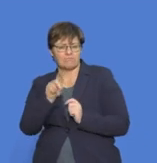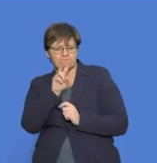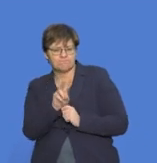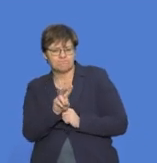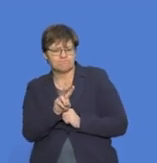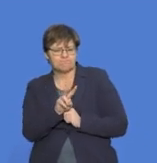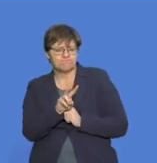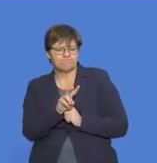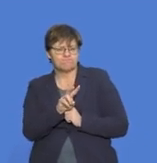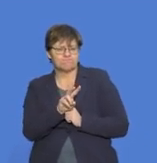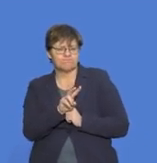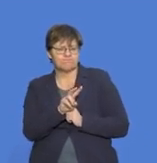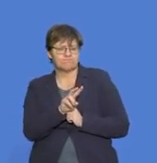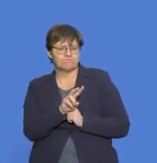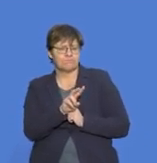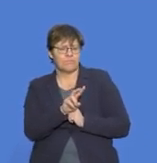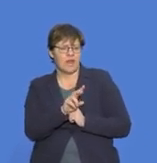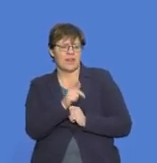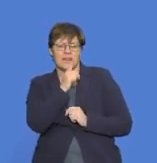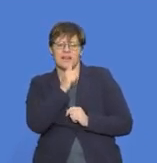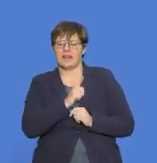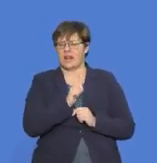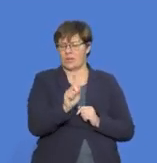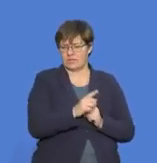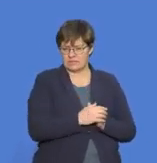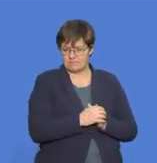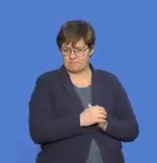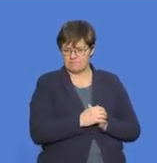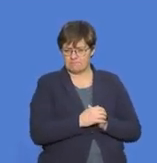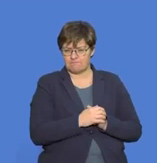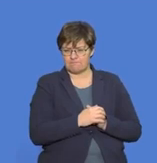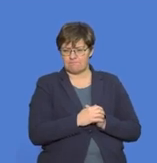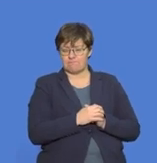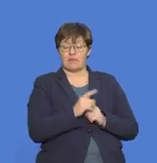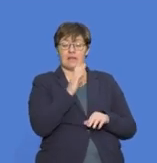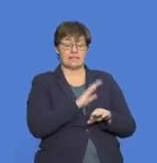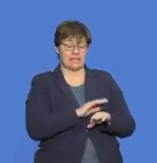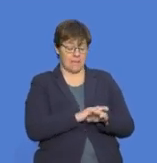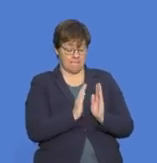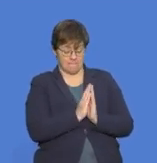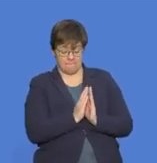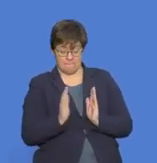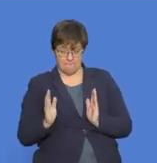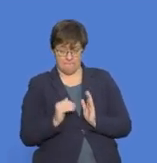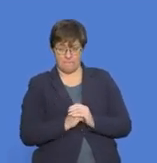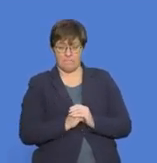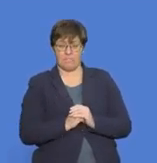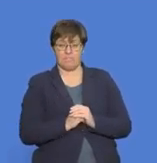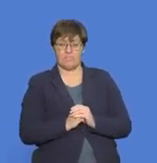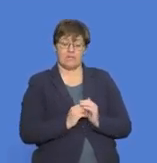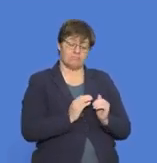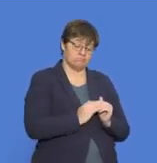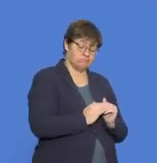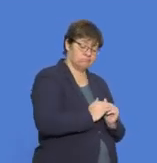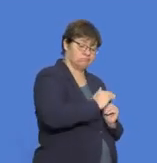graph actually telling us? Okay, it shows time, and on that axis it also